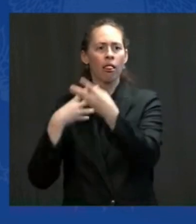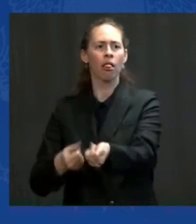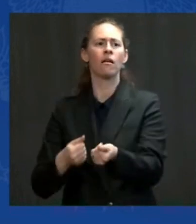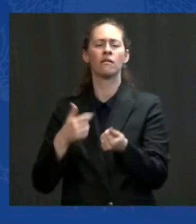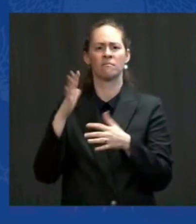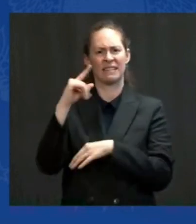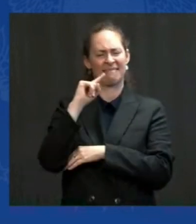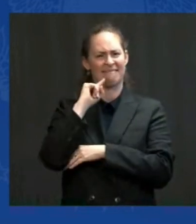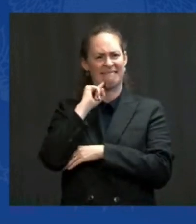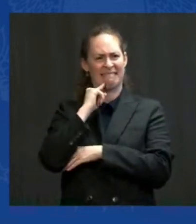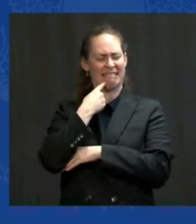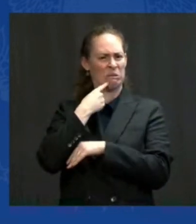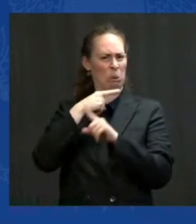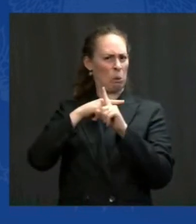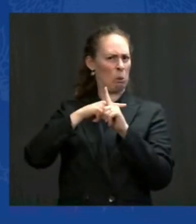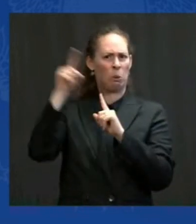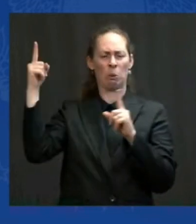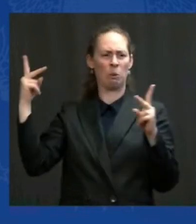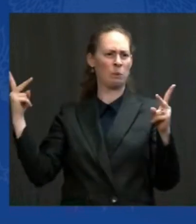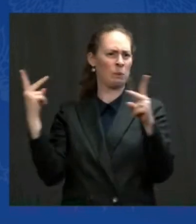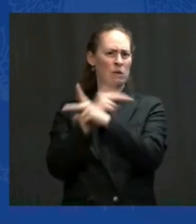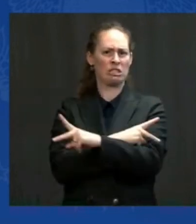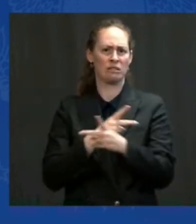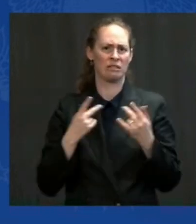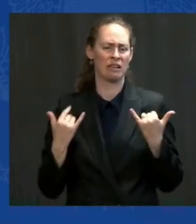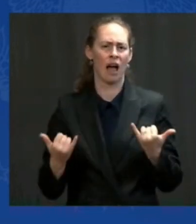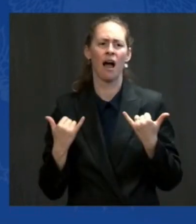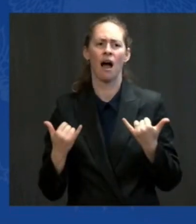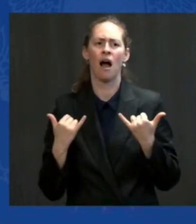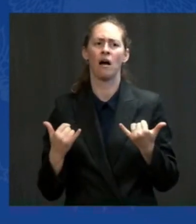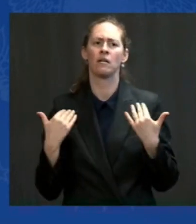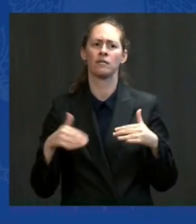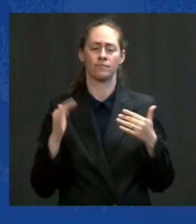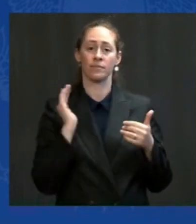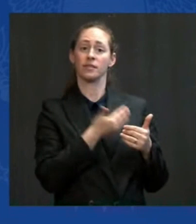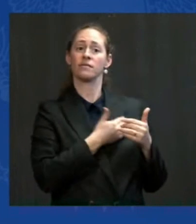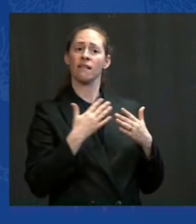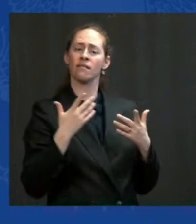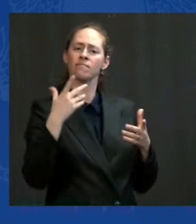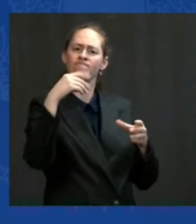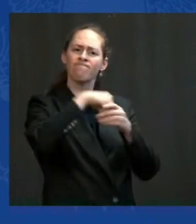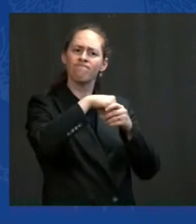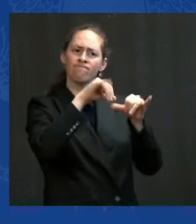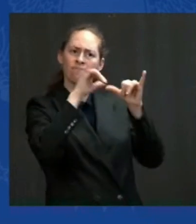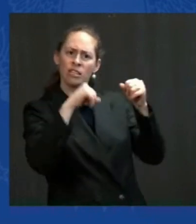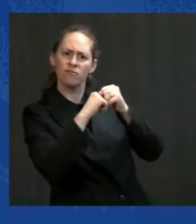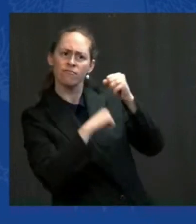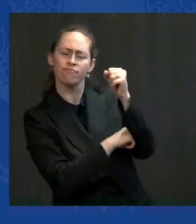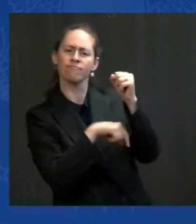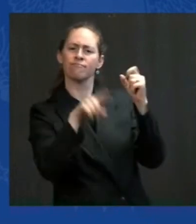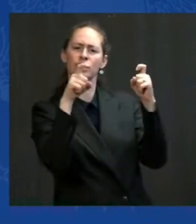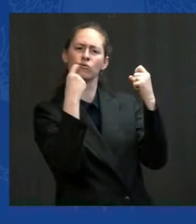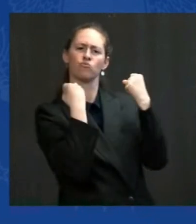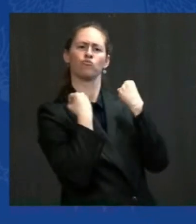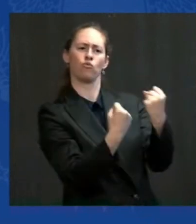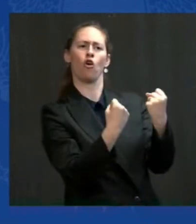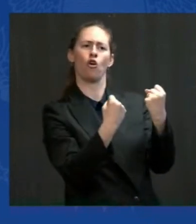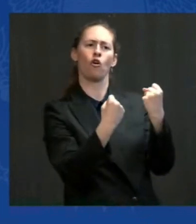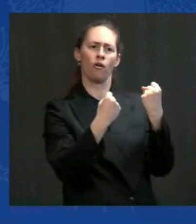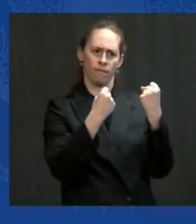the physical and ensure the physical infrastructure lays the foundation for a strong and durable and sustainable competitive